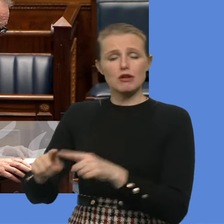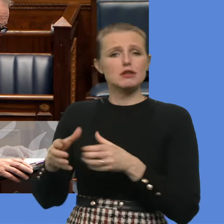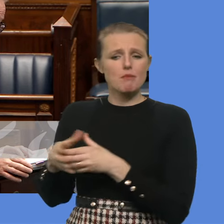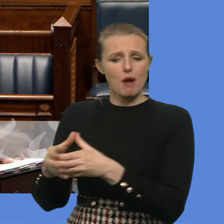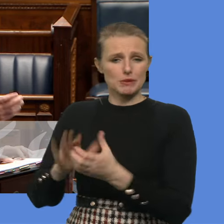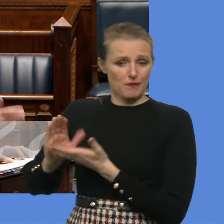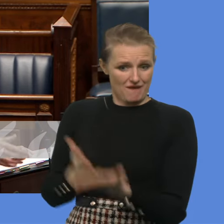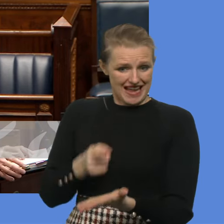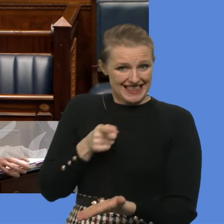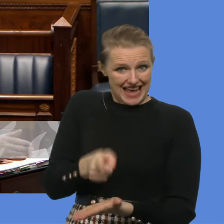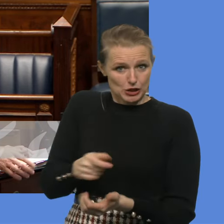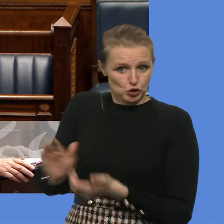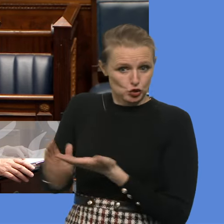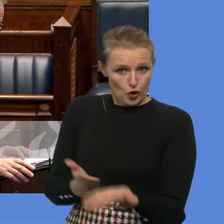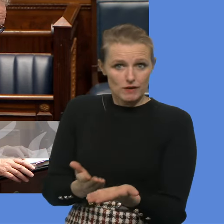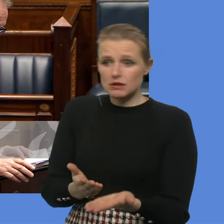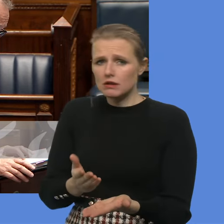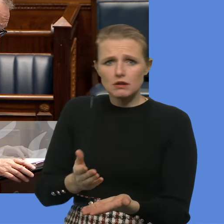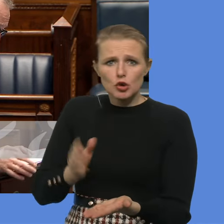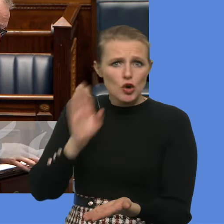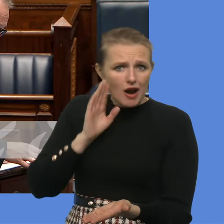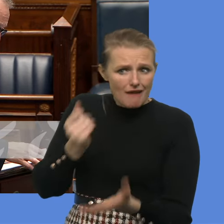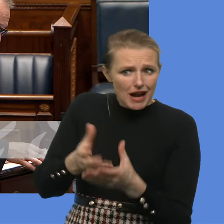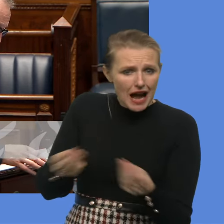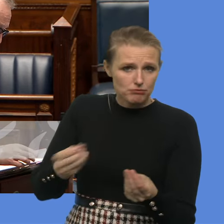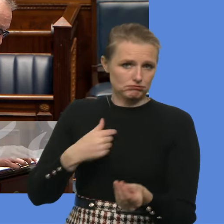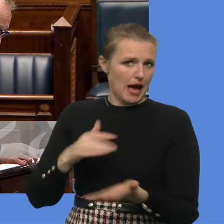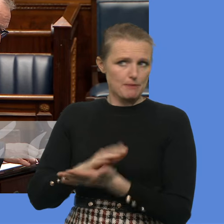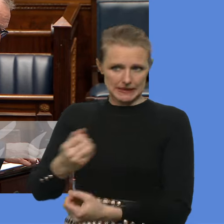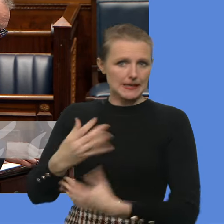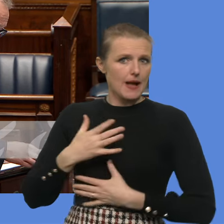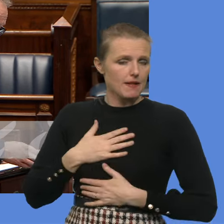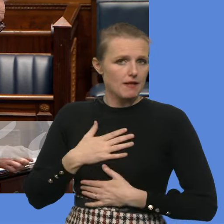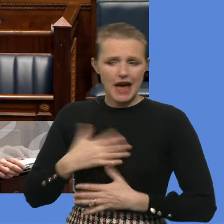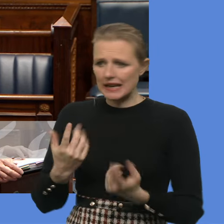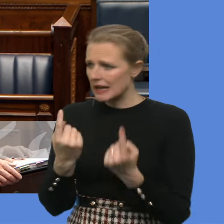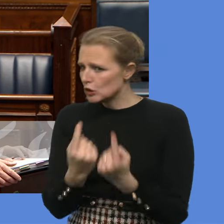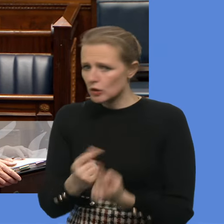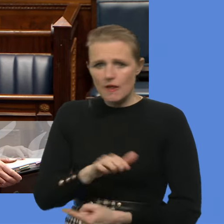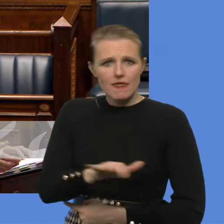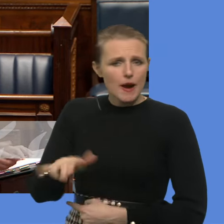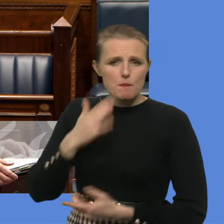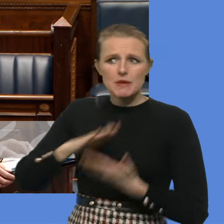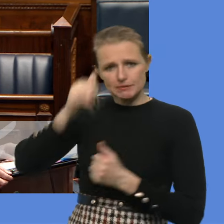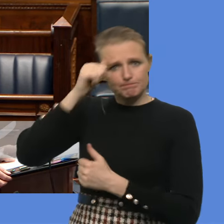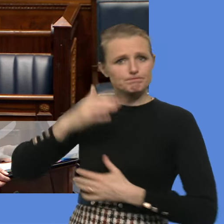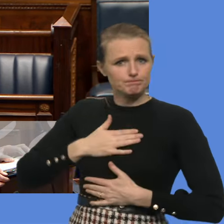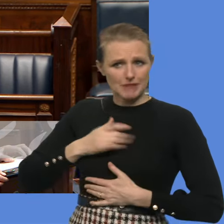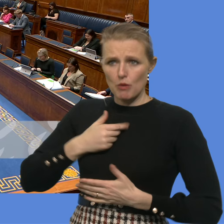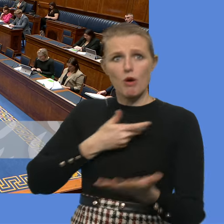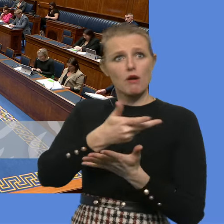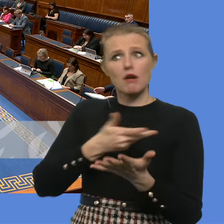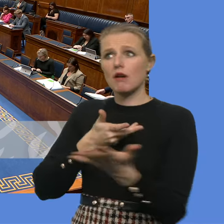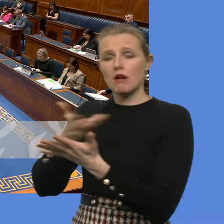that there's a gap there, I'm very glad to hear, happy to hear of any issues that arise in that regard. I'm very happy to speak to